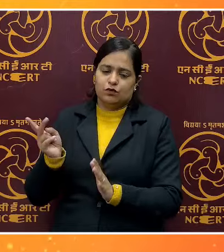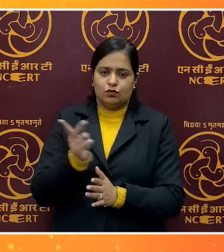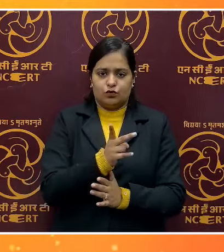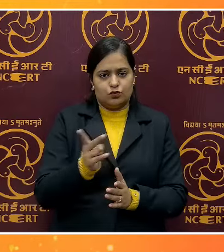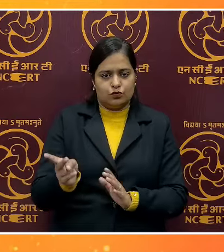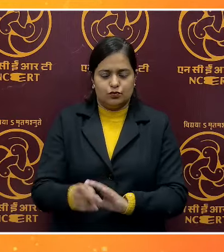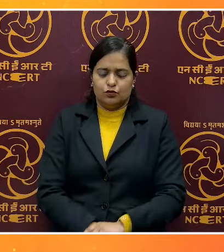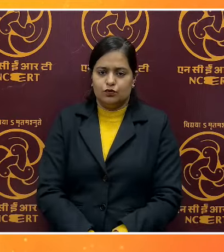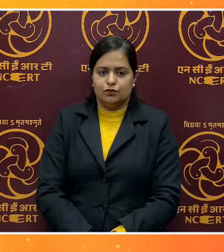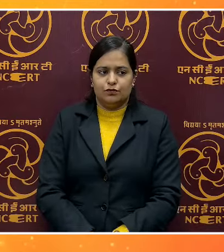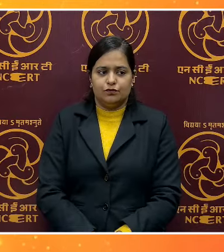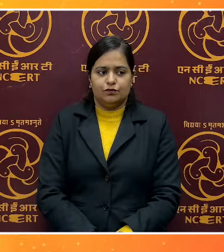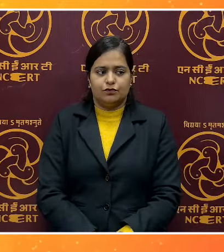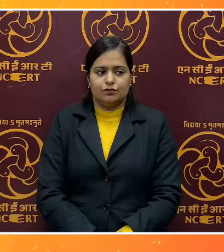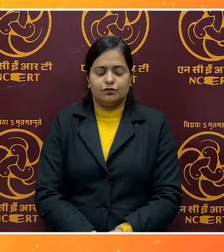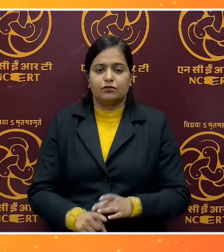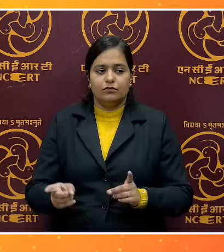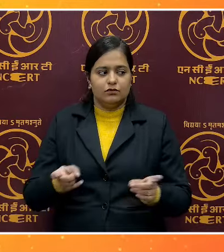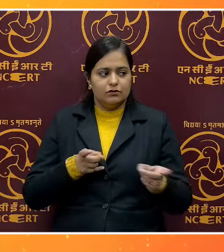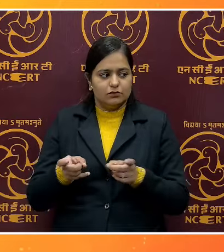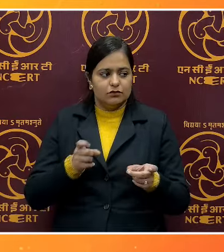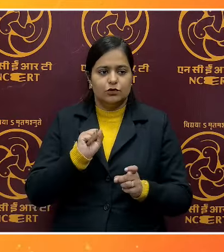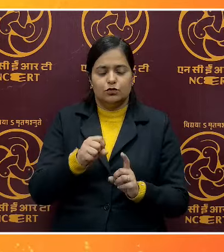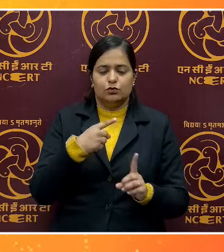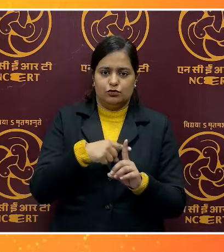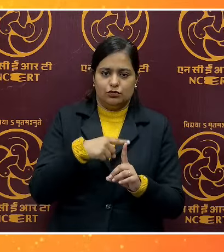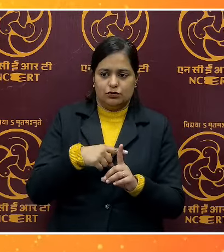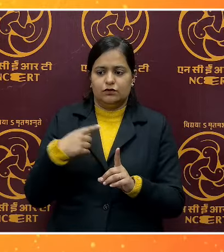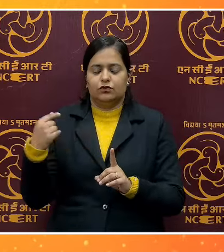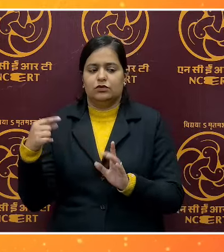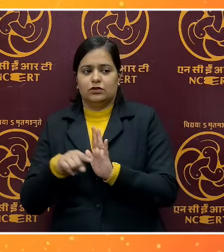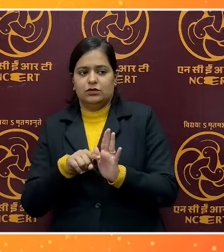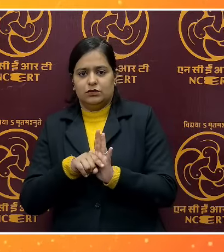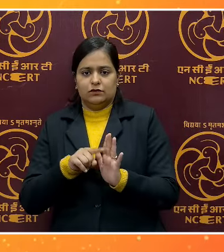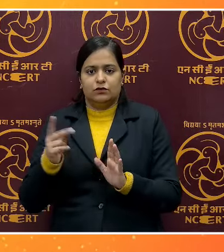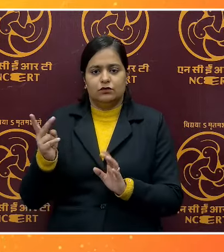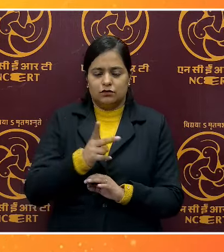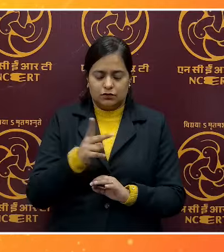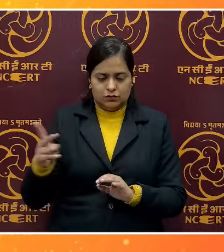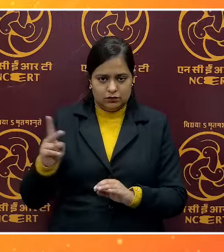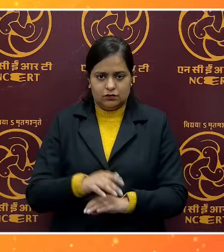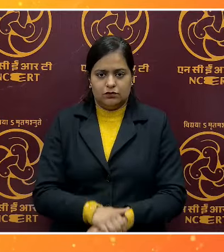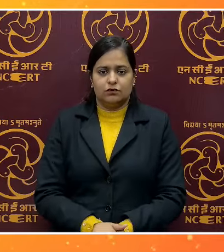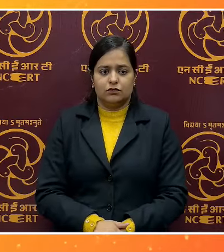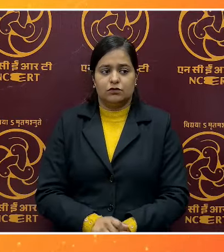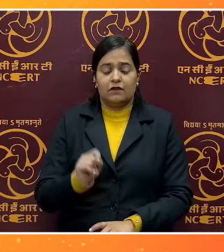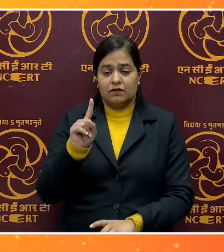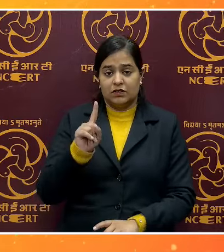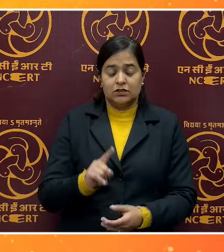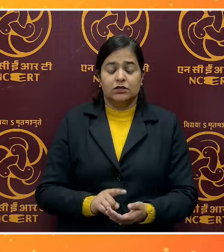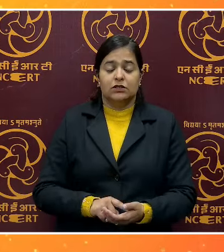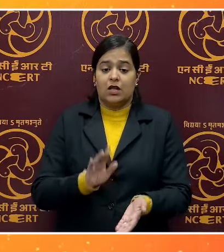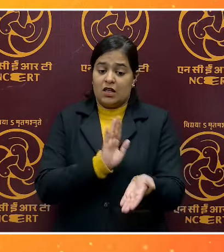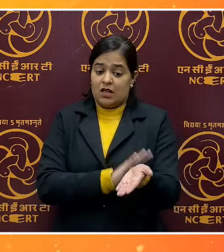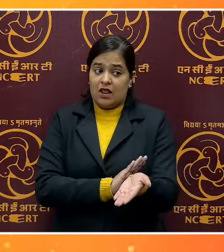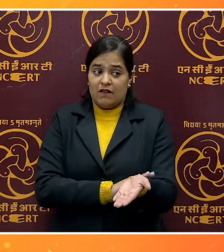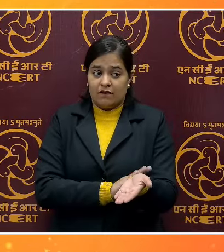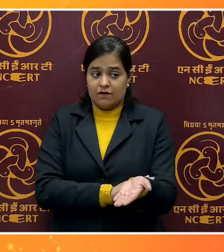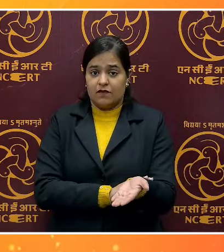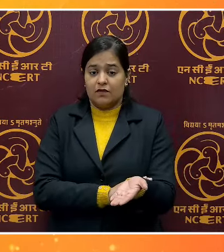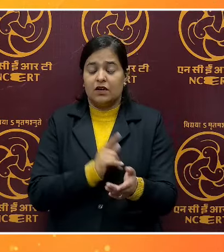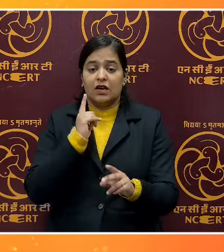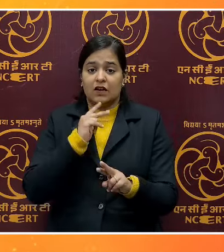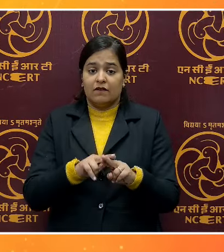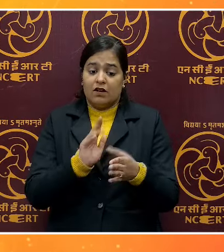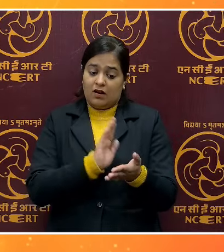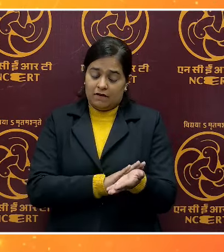entities. Whether coordination entities contain positive or negative charge, we have to write first left hand side counter ion if it is present in